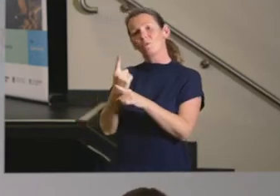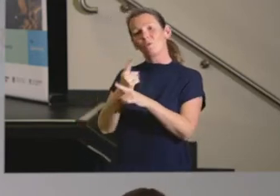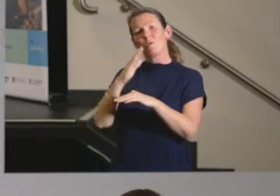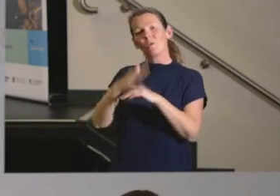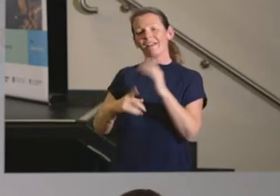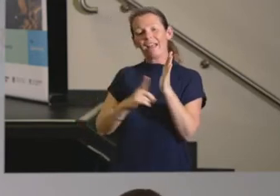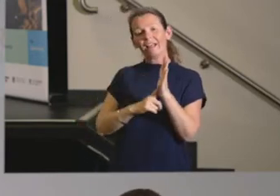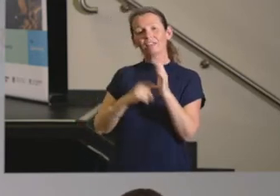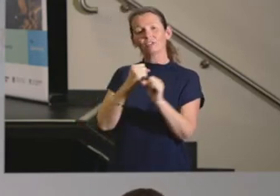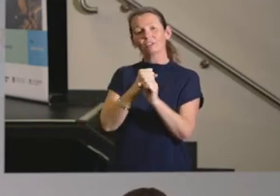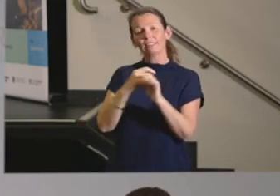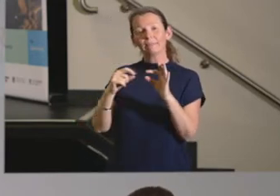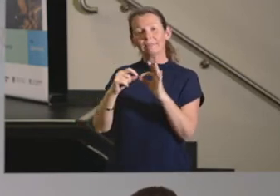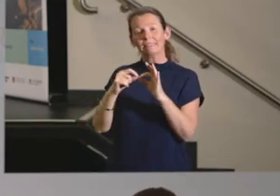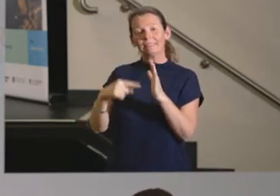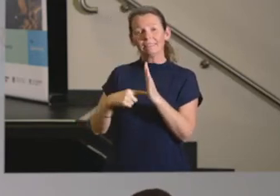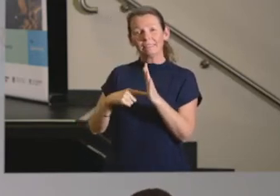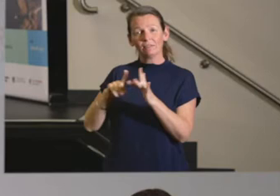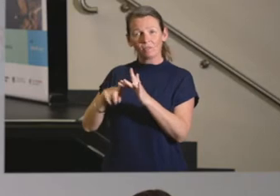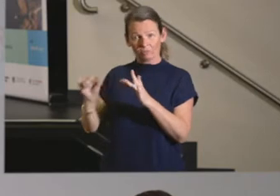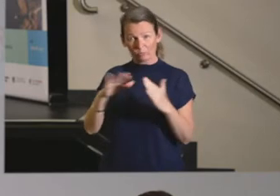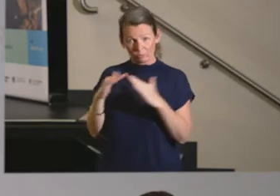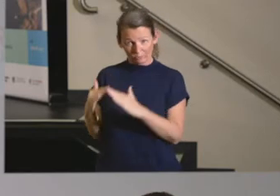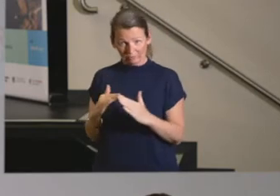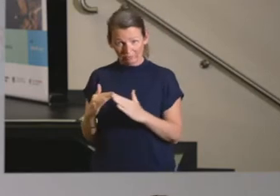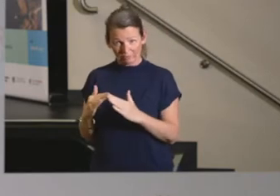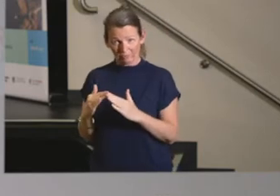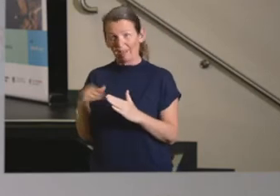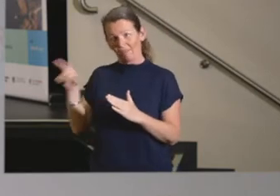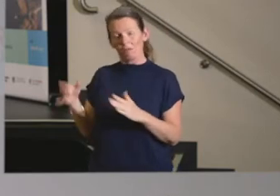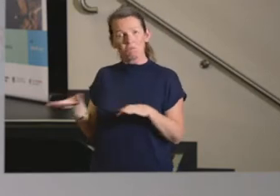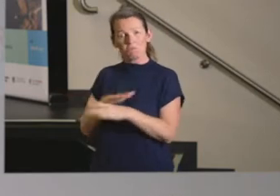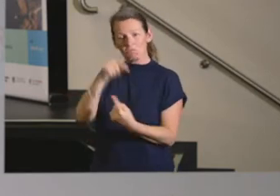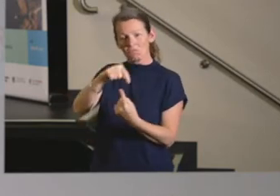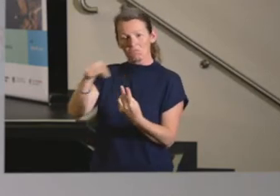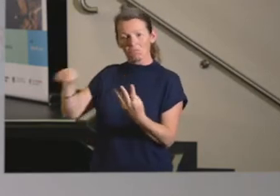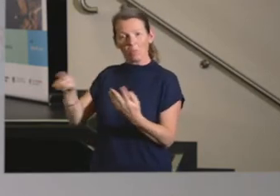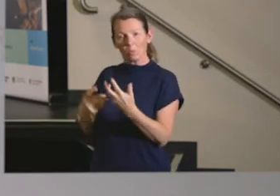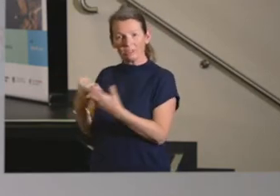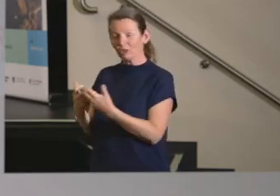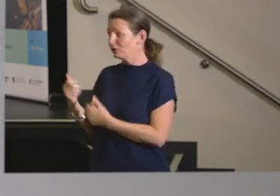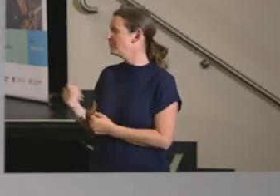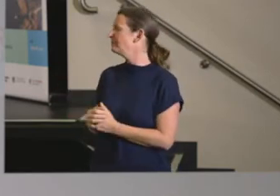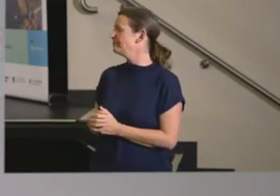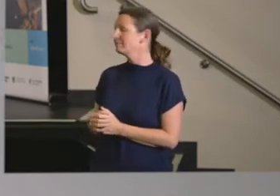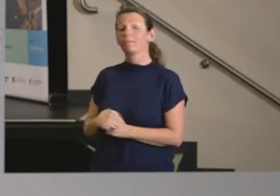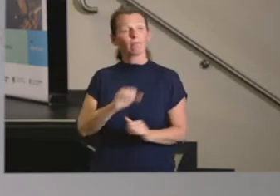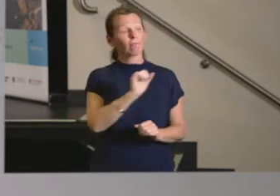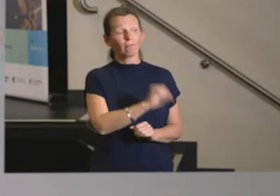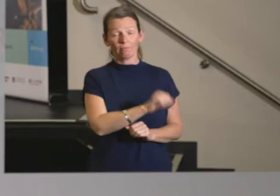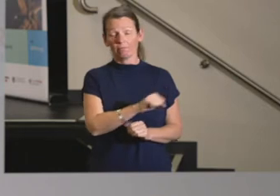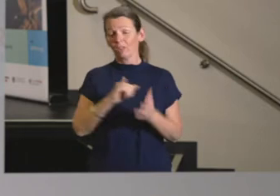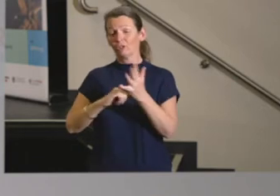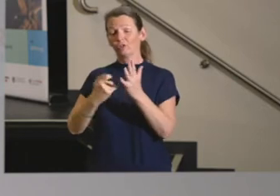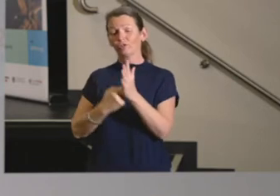communities, who obviously engage across all of these different issues. Sure, so if Srilatha is the